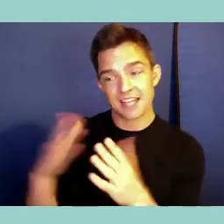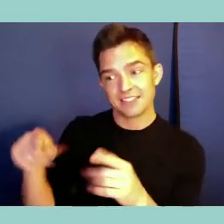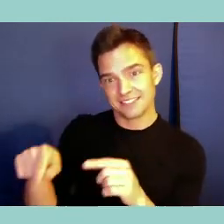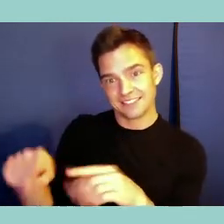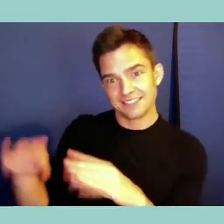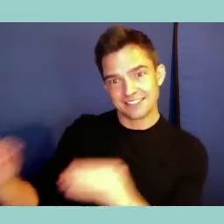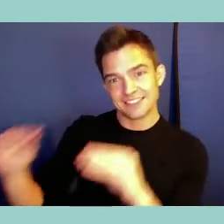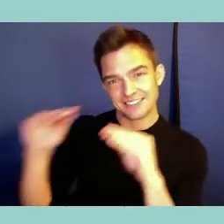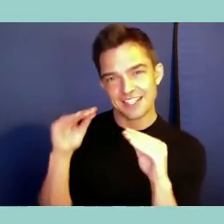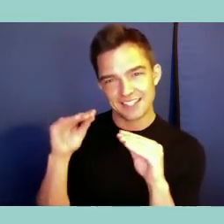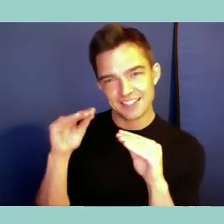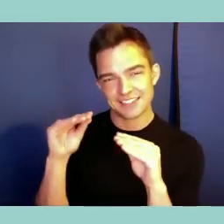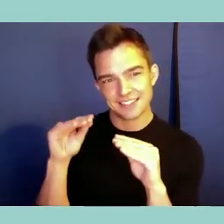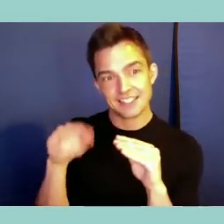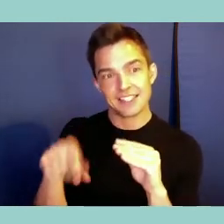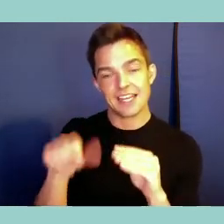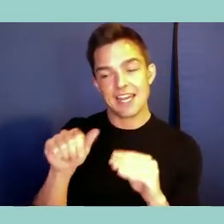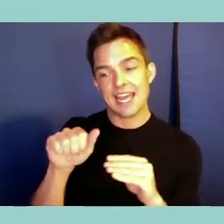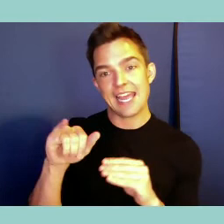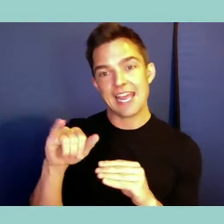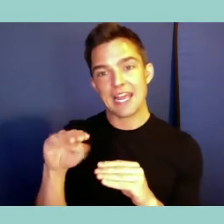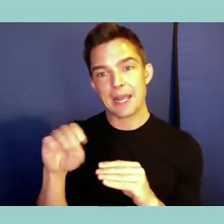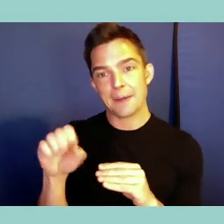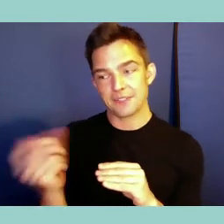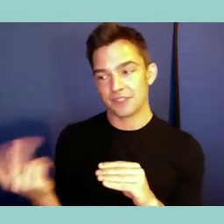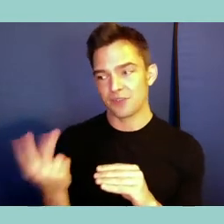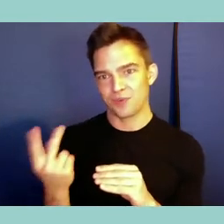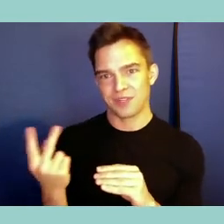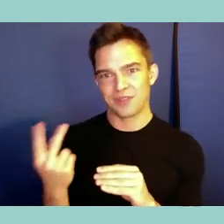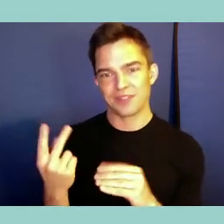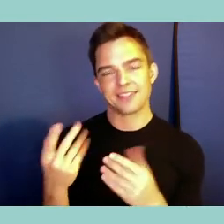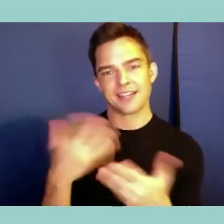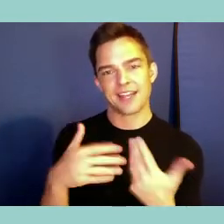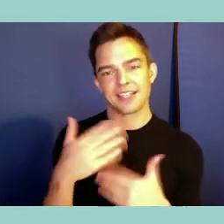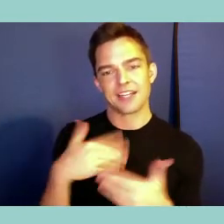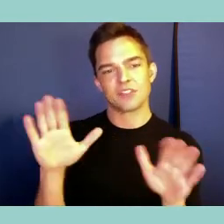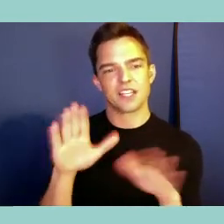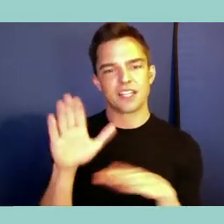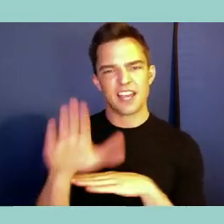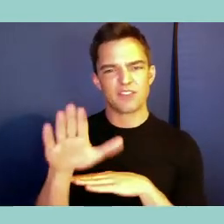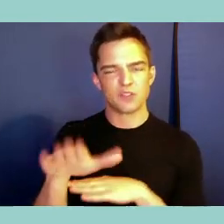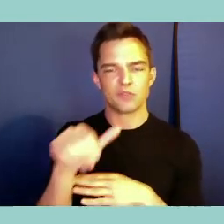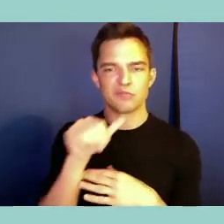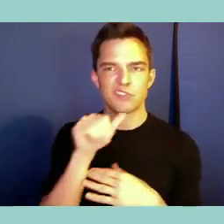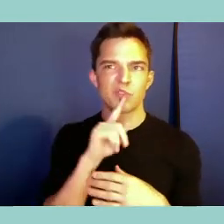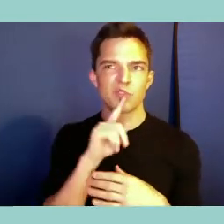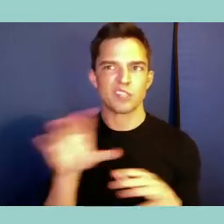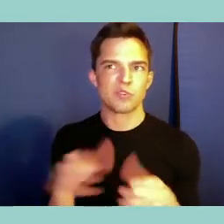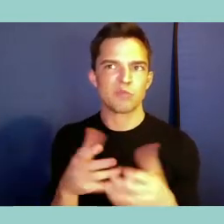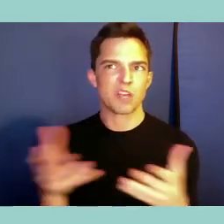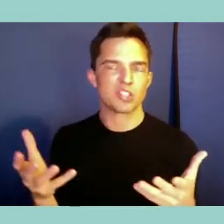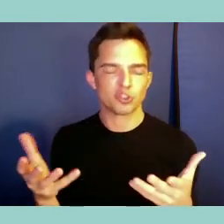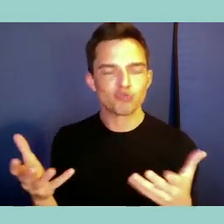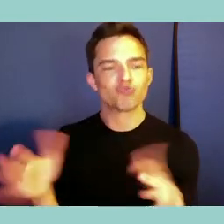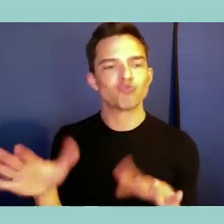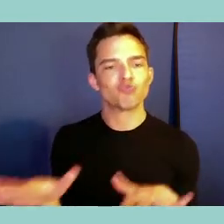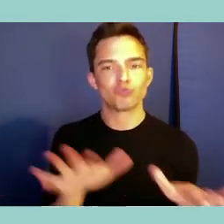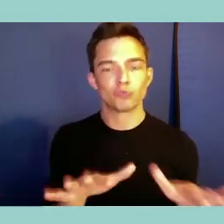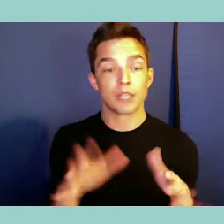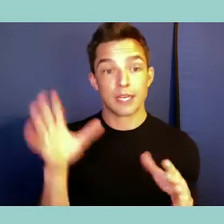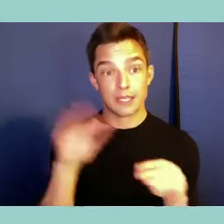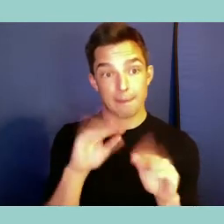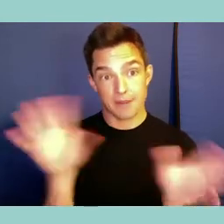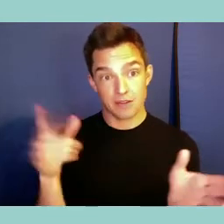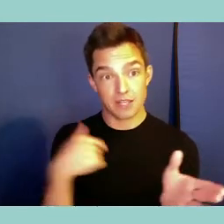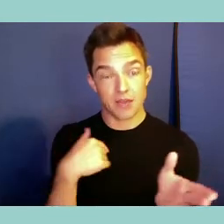my son. My son Ames and I, we were hanging out one Sunday afternoon, not really doing that much.